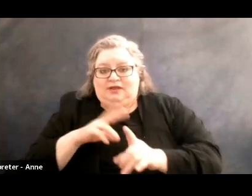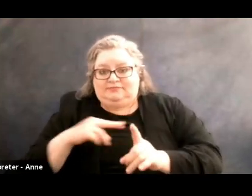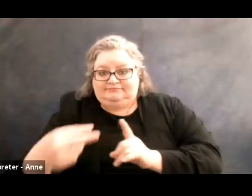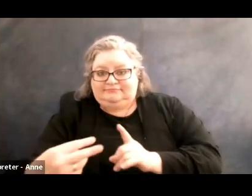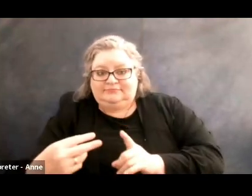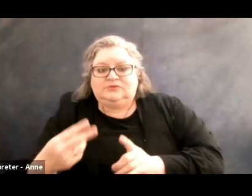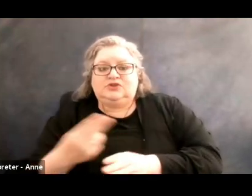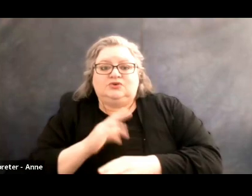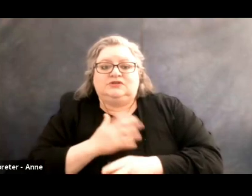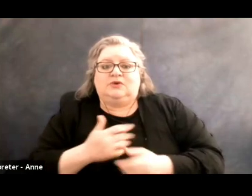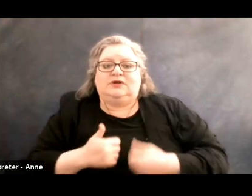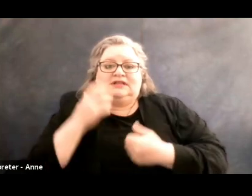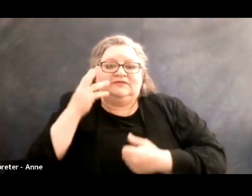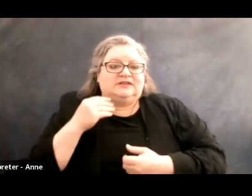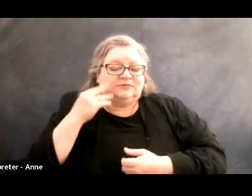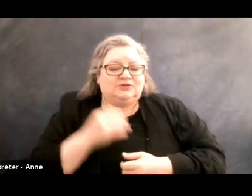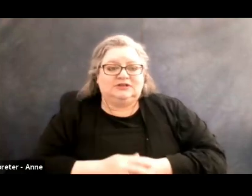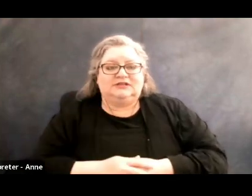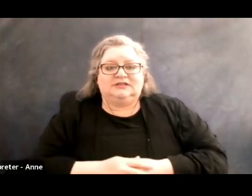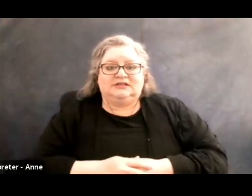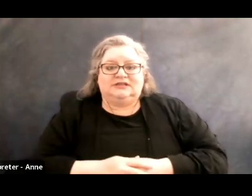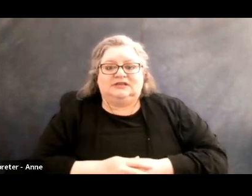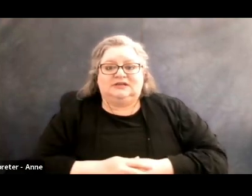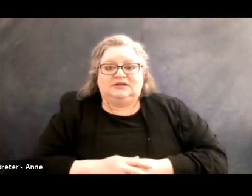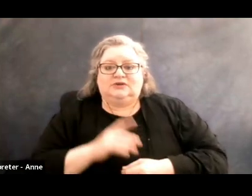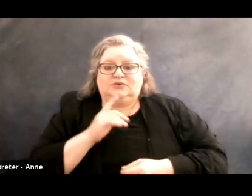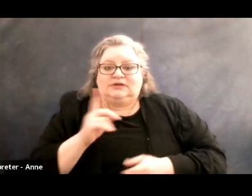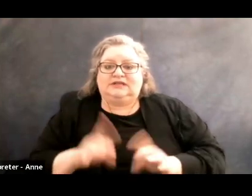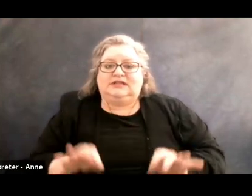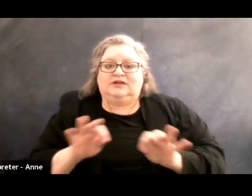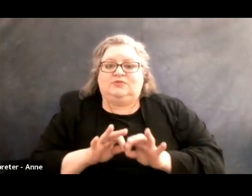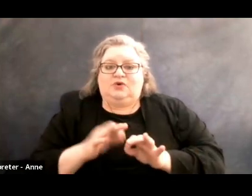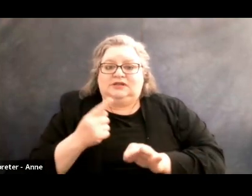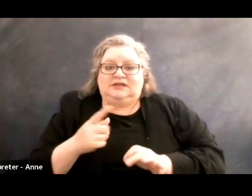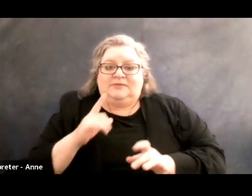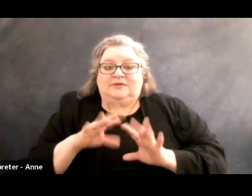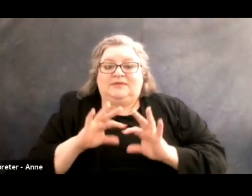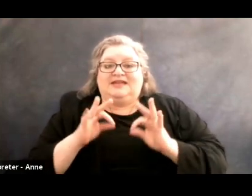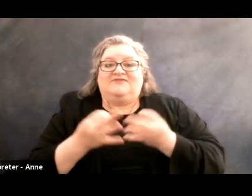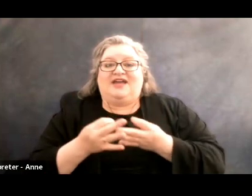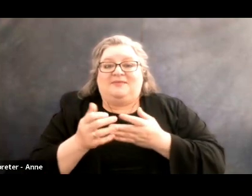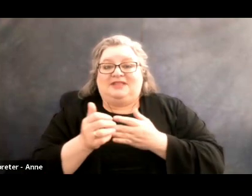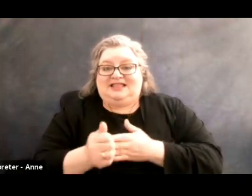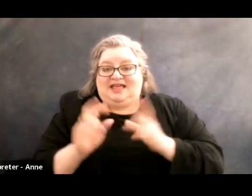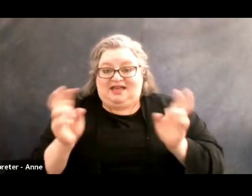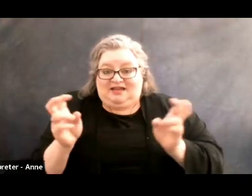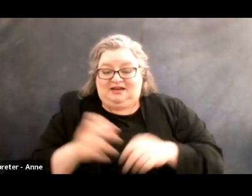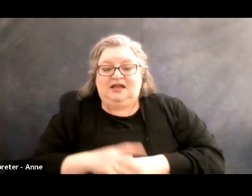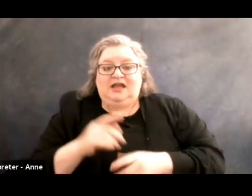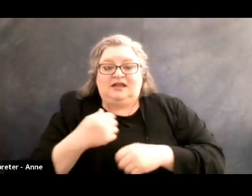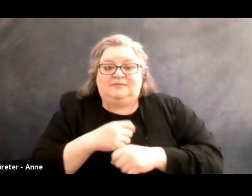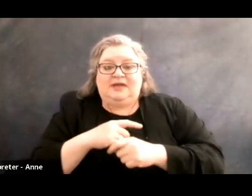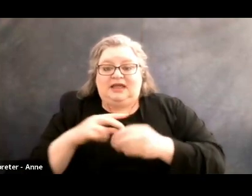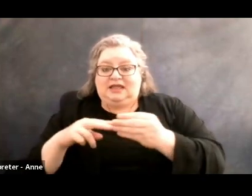experience and really the importance of something being family-led and creating this bridge